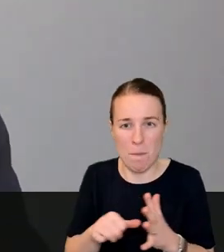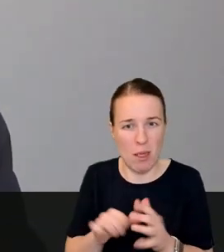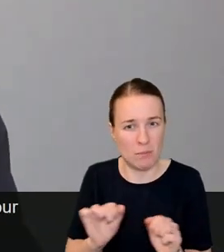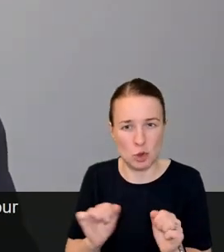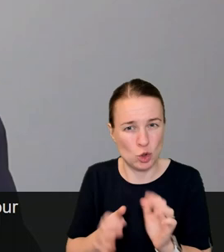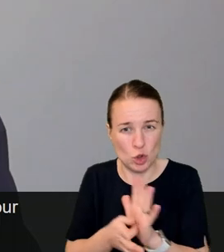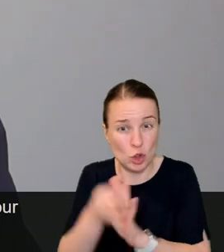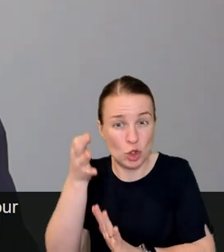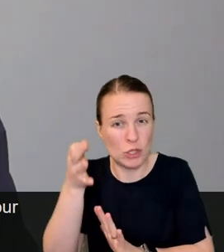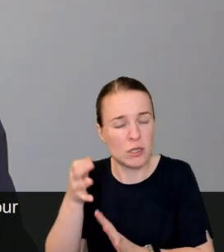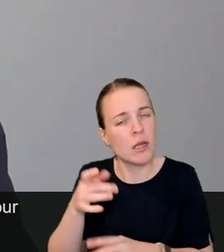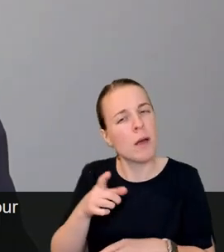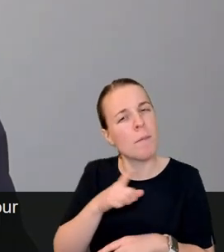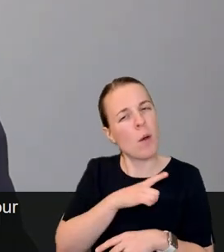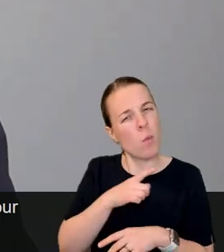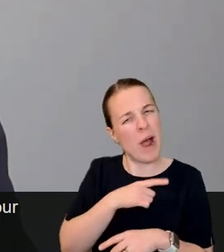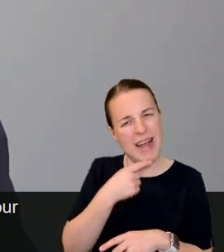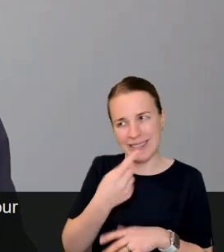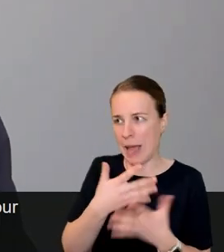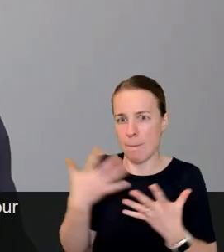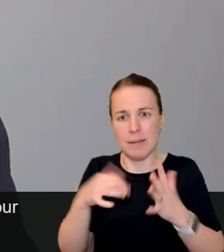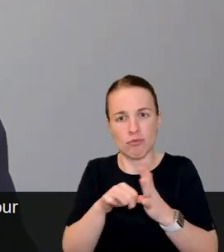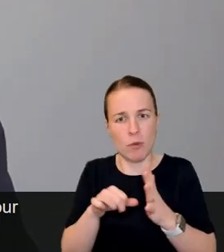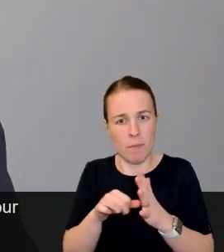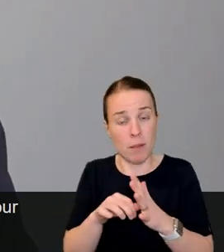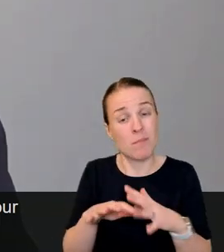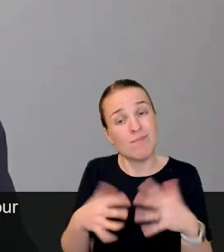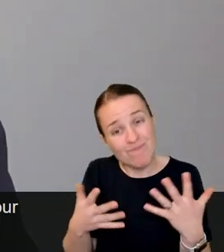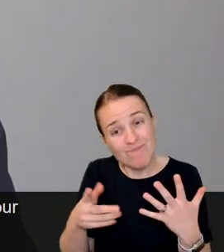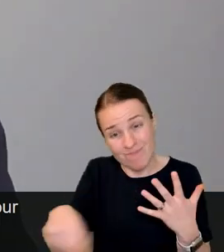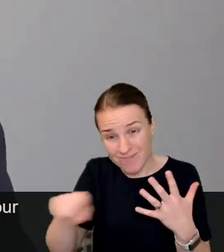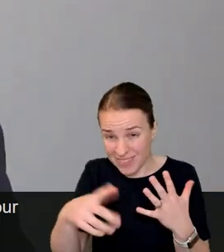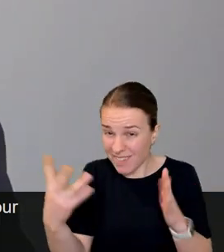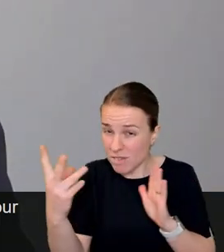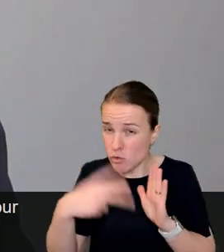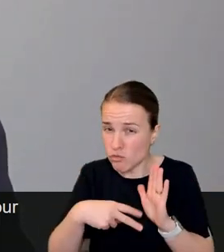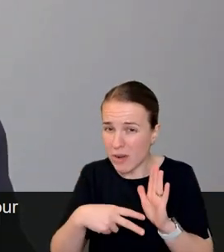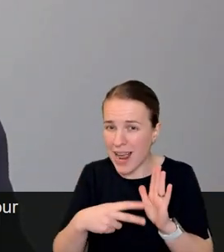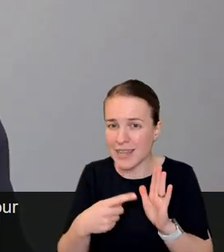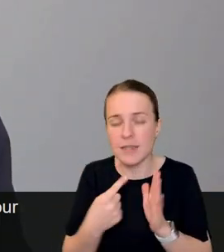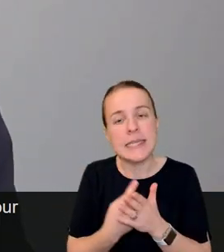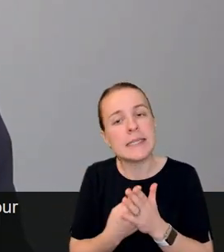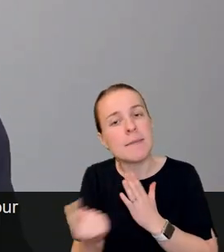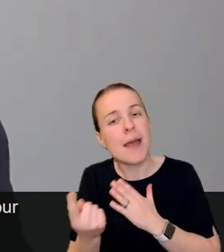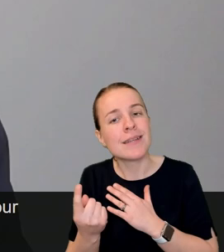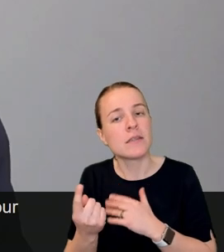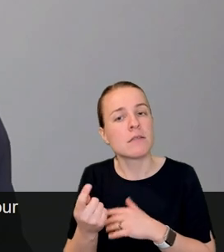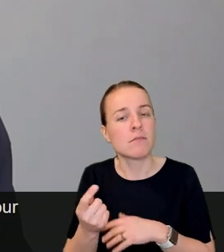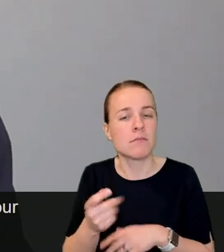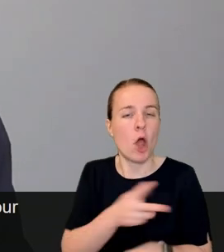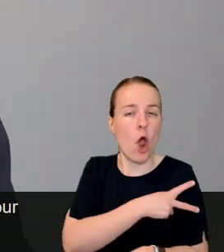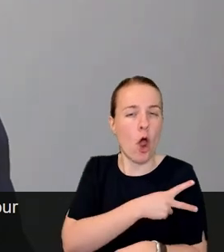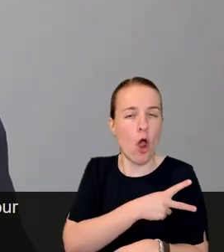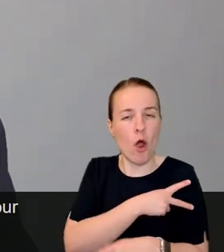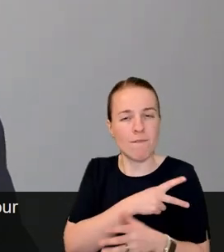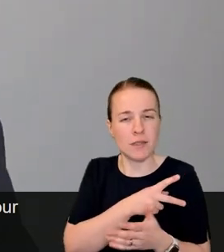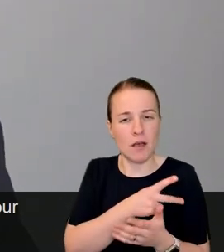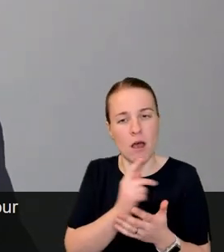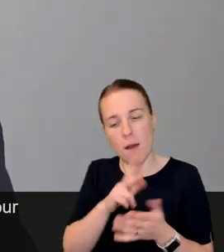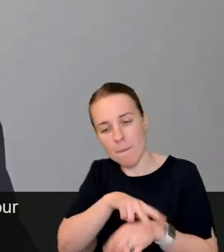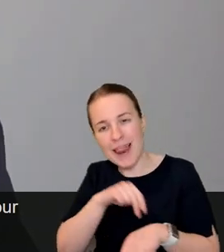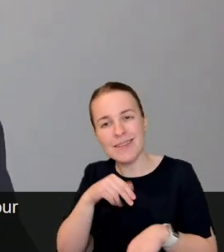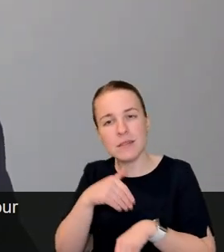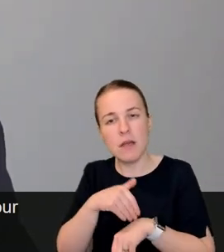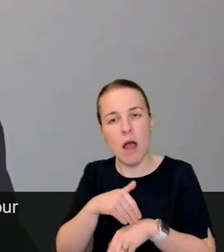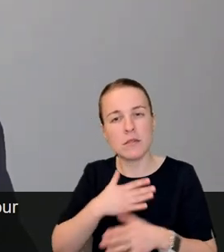that? Because anybody who read the Independent Office for Police Conduct's report read